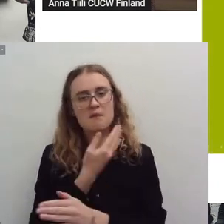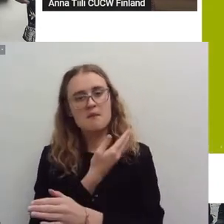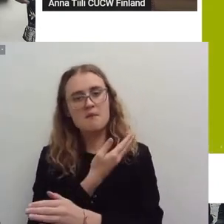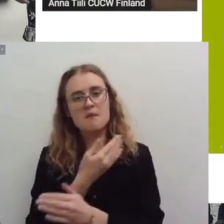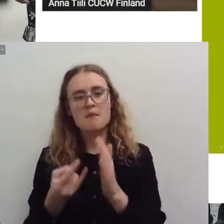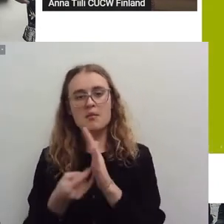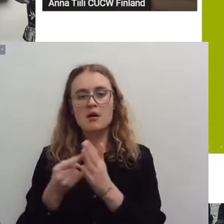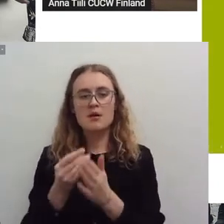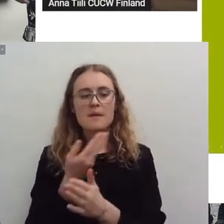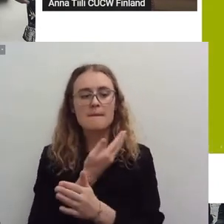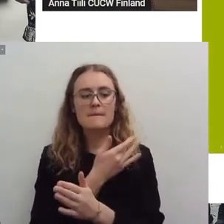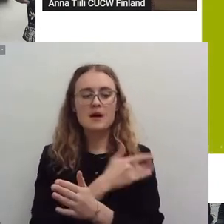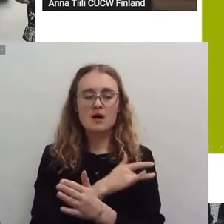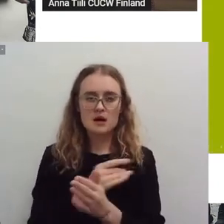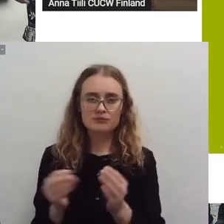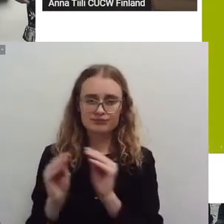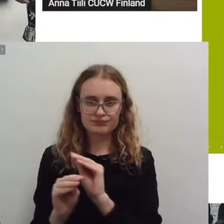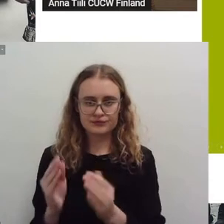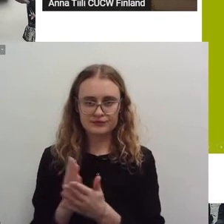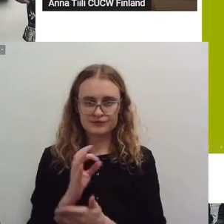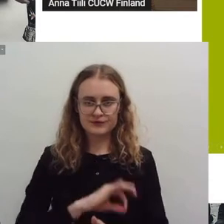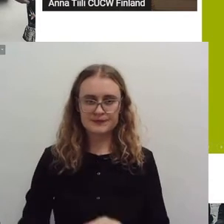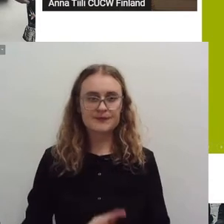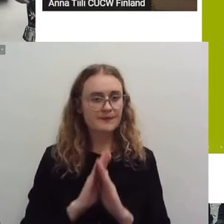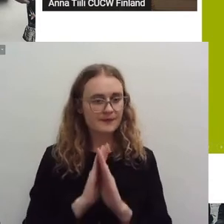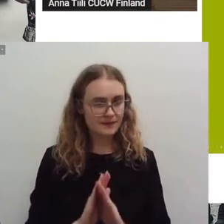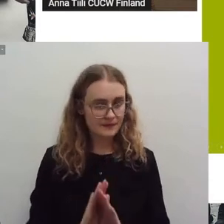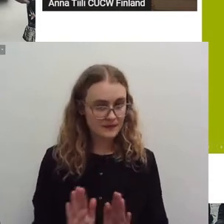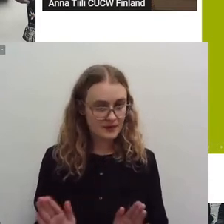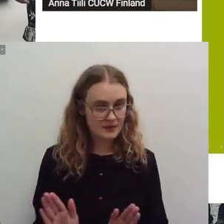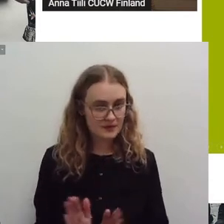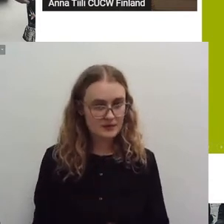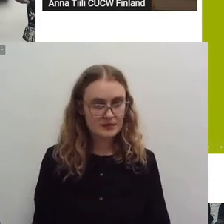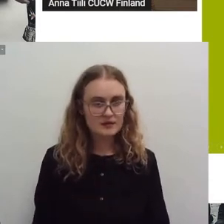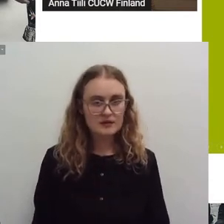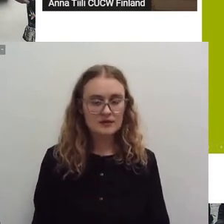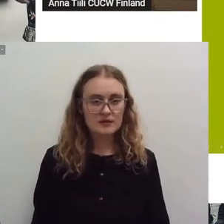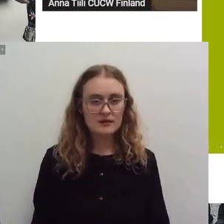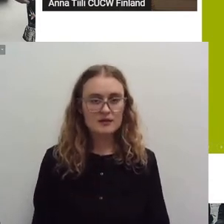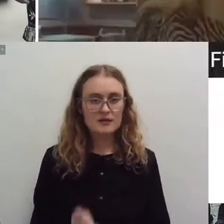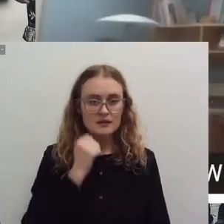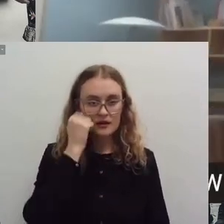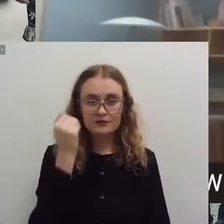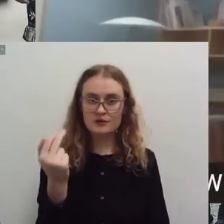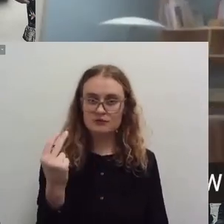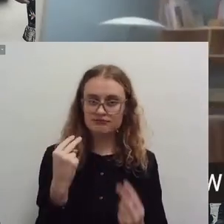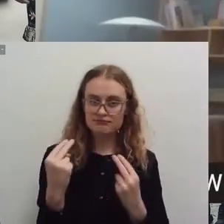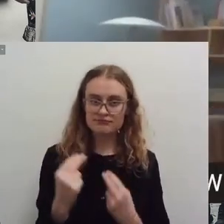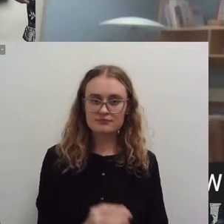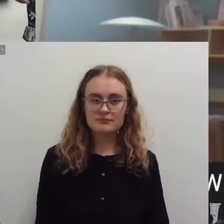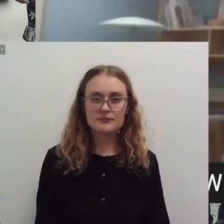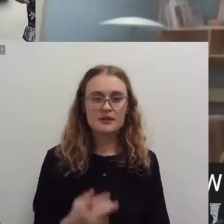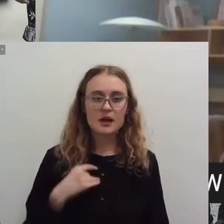That was it. Thank you for your attention, and maybe we will start